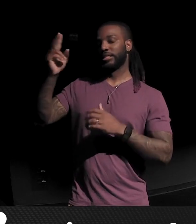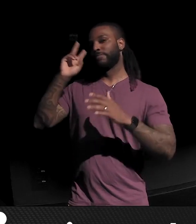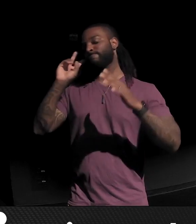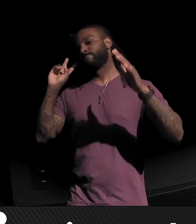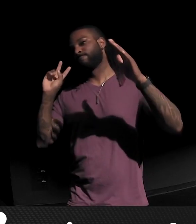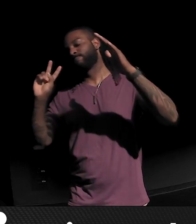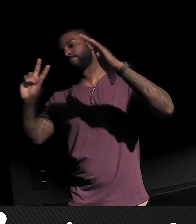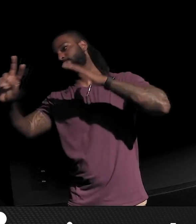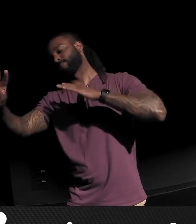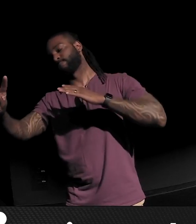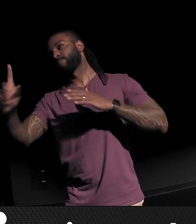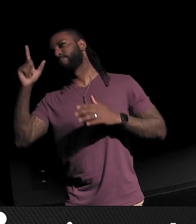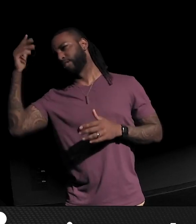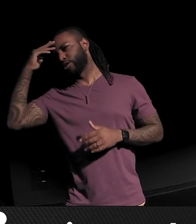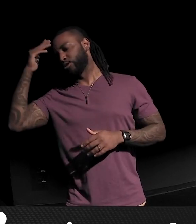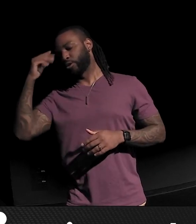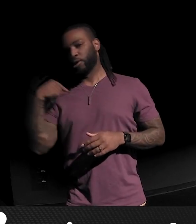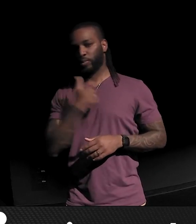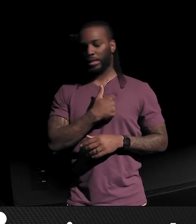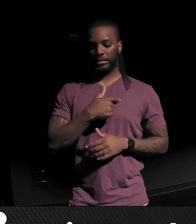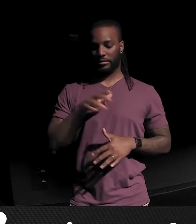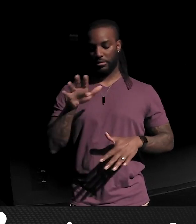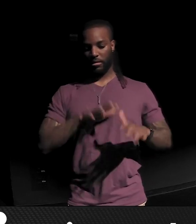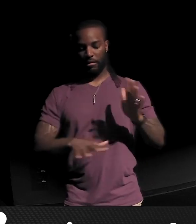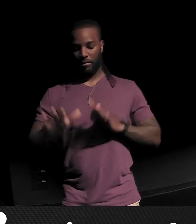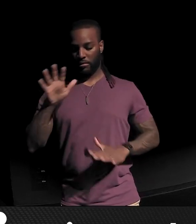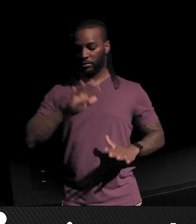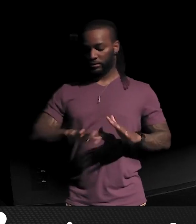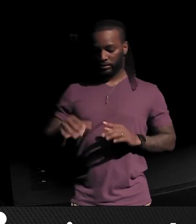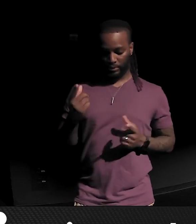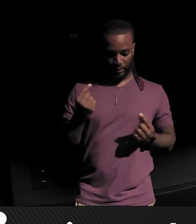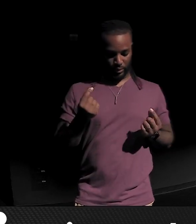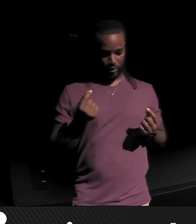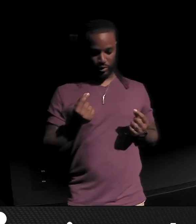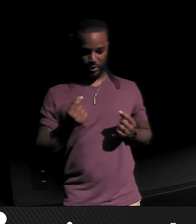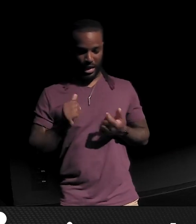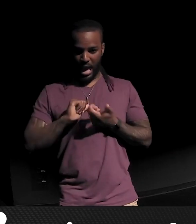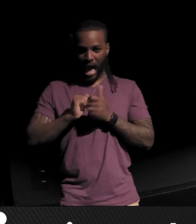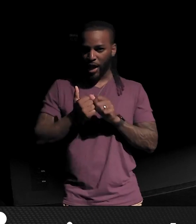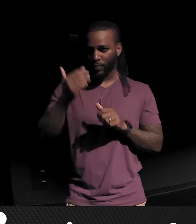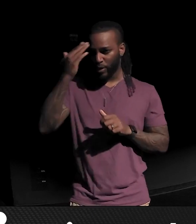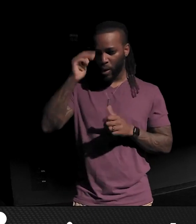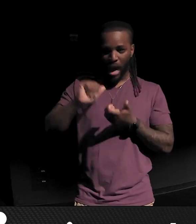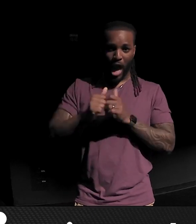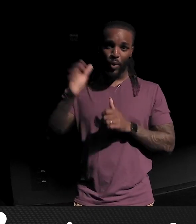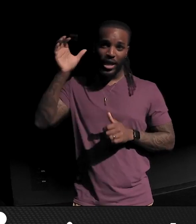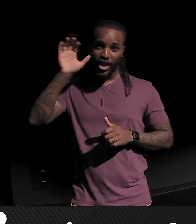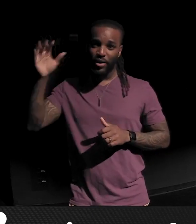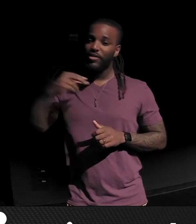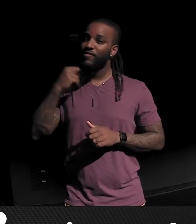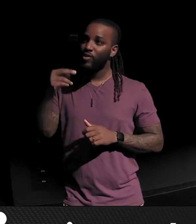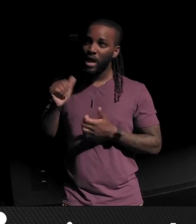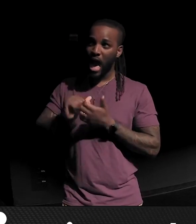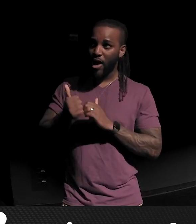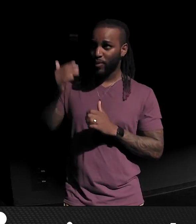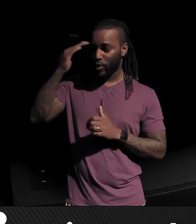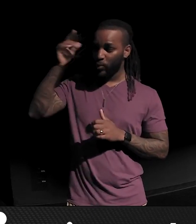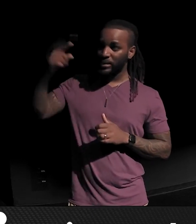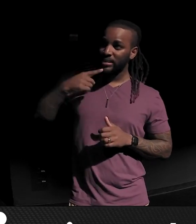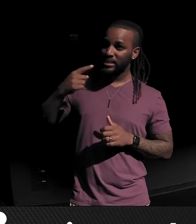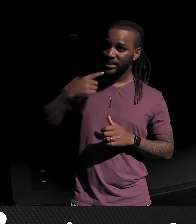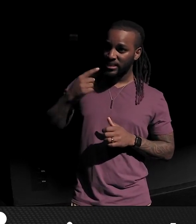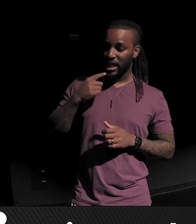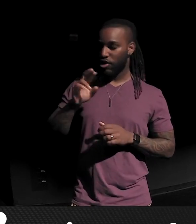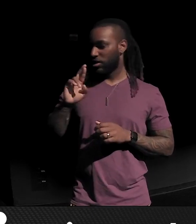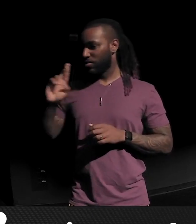can when we're just kind of fumbling about. And where do we get that kind of instruction? How do we hear his voice? How do we know where he says left or right, here or